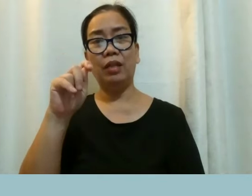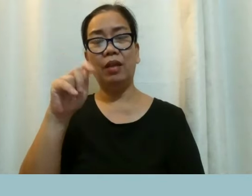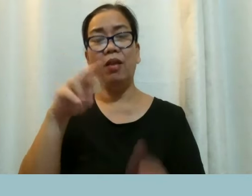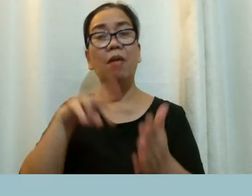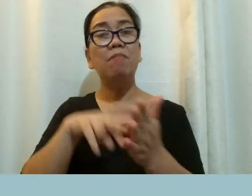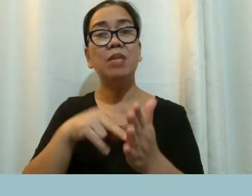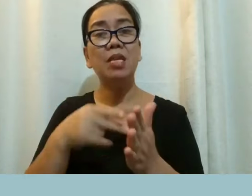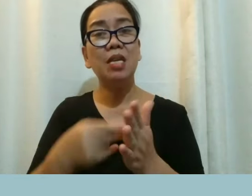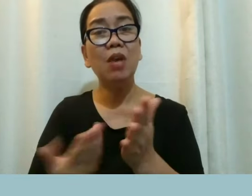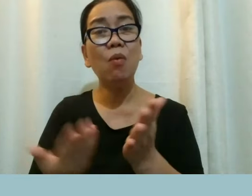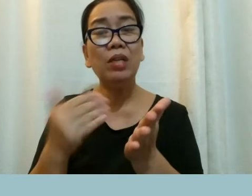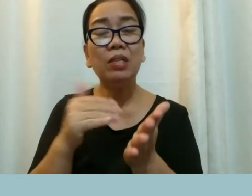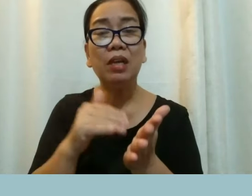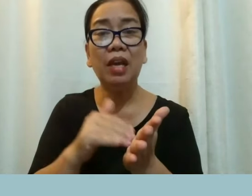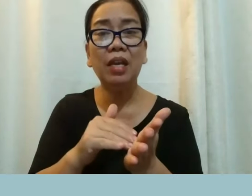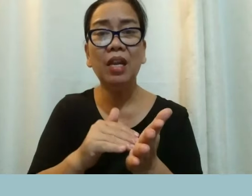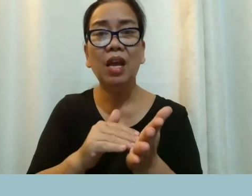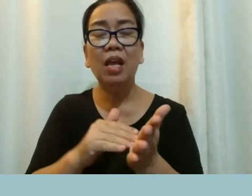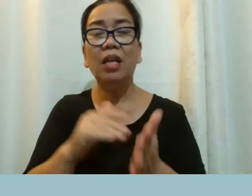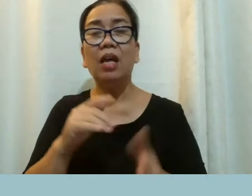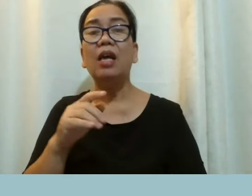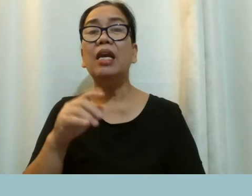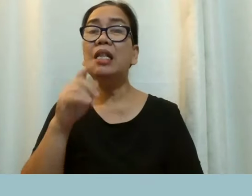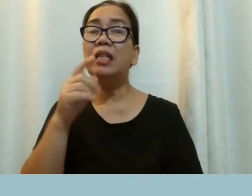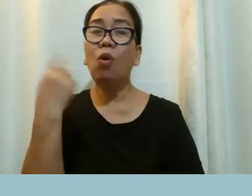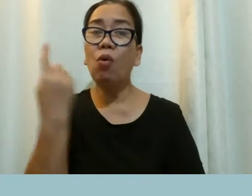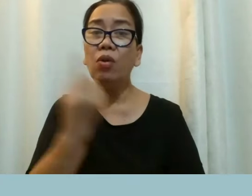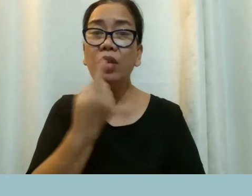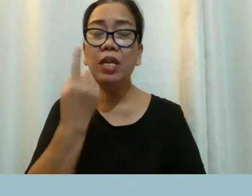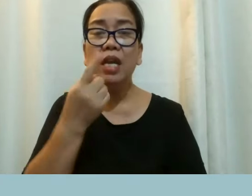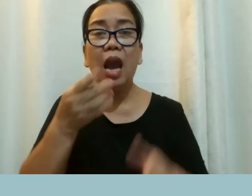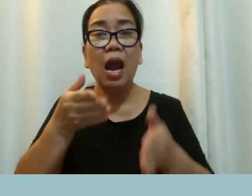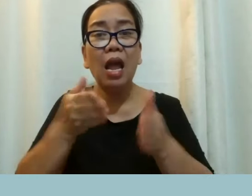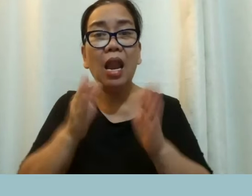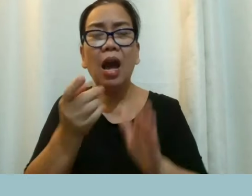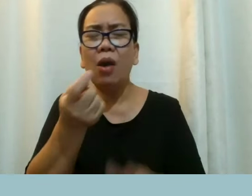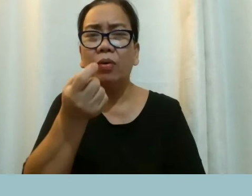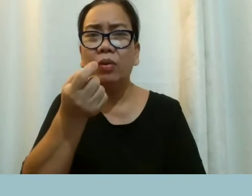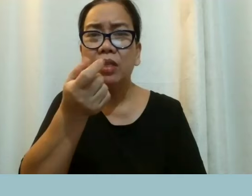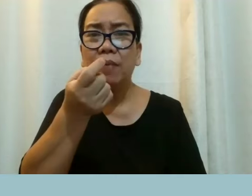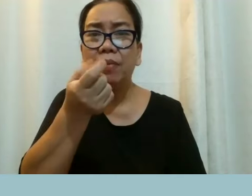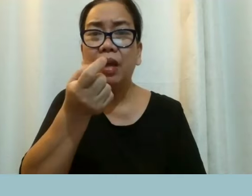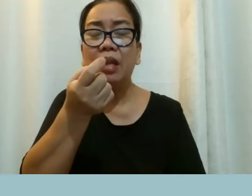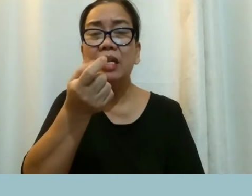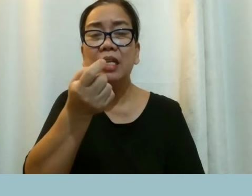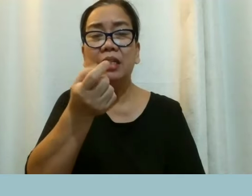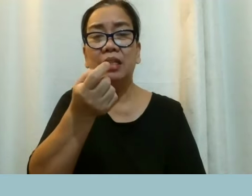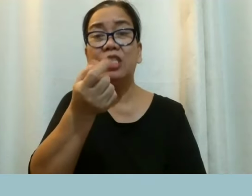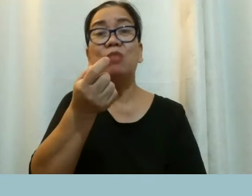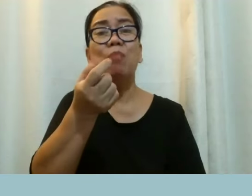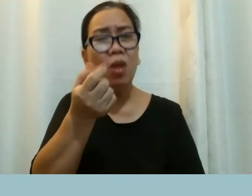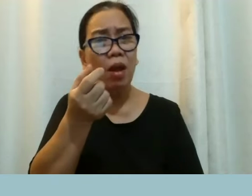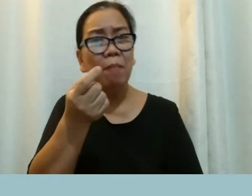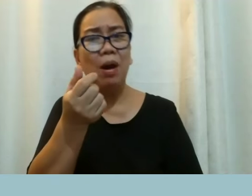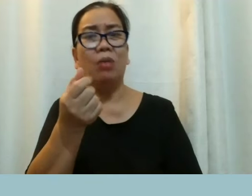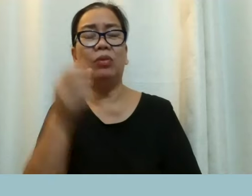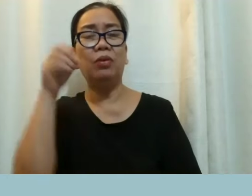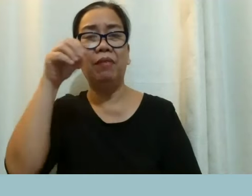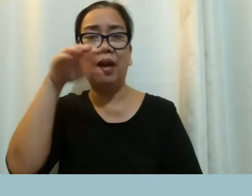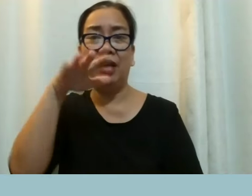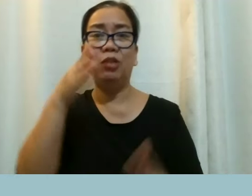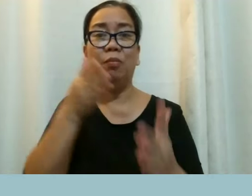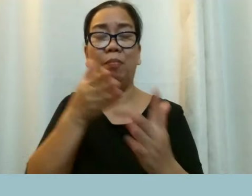translucent, meaning once again, it only allows a little small